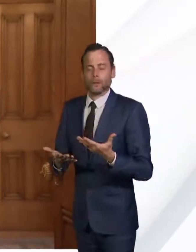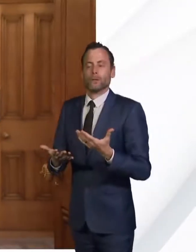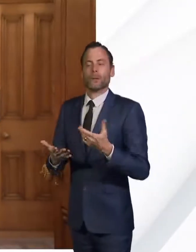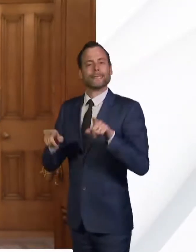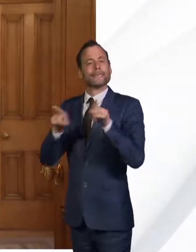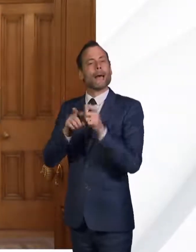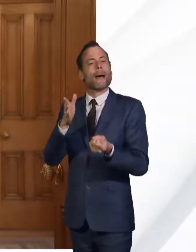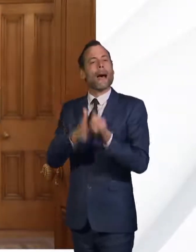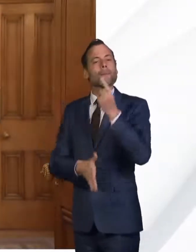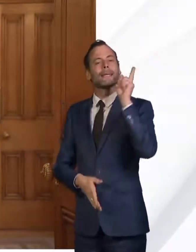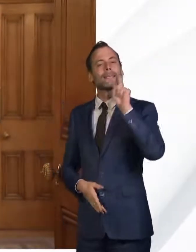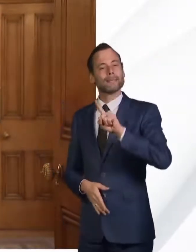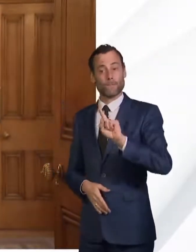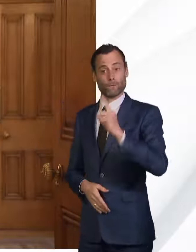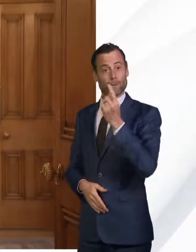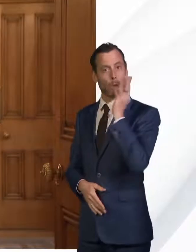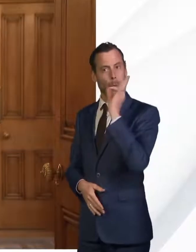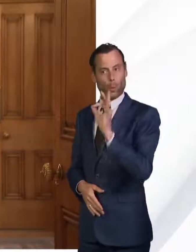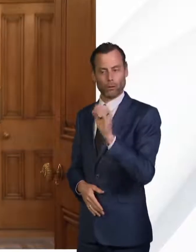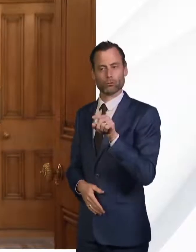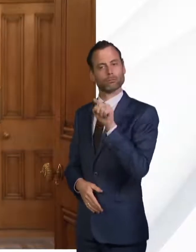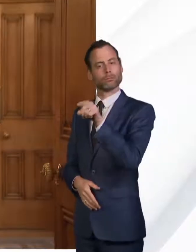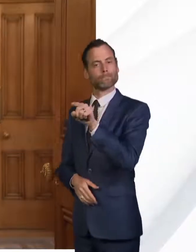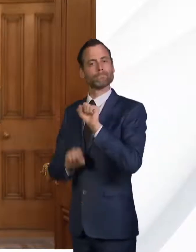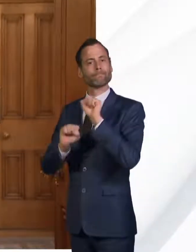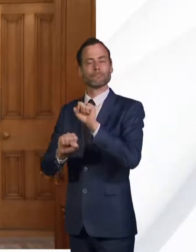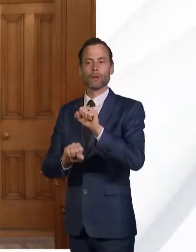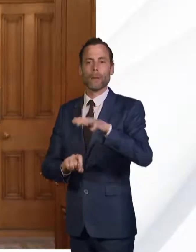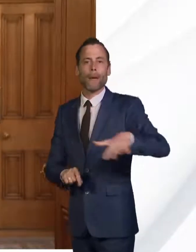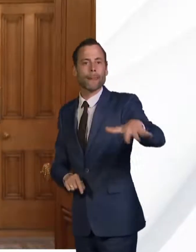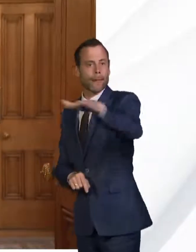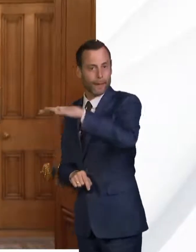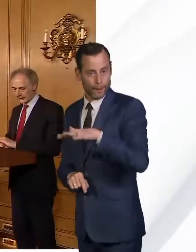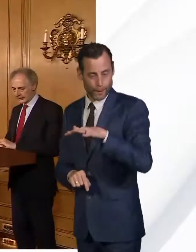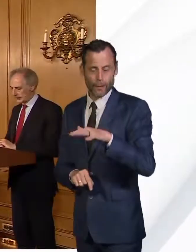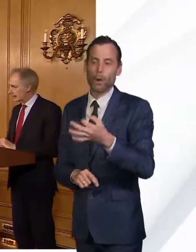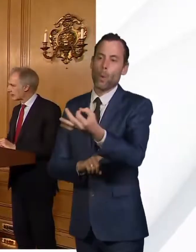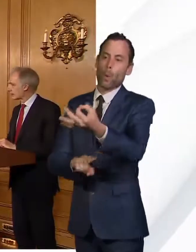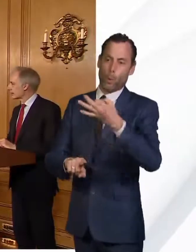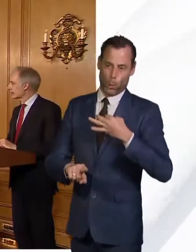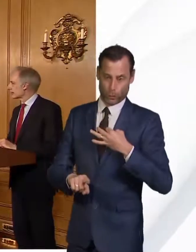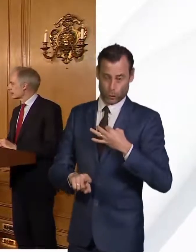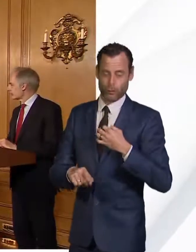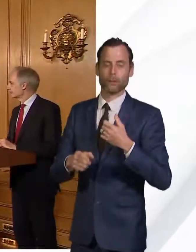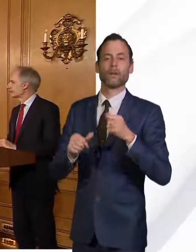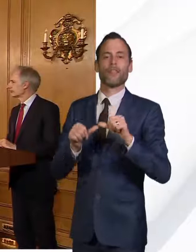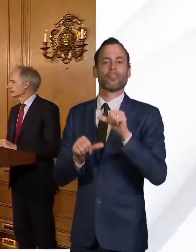take questions from the public before turning to journalists. And the first, we're going to take two questions today from